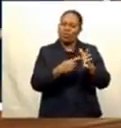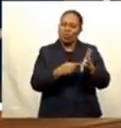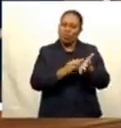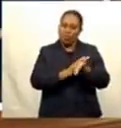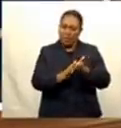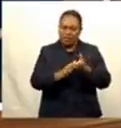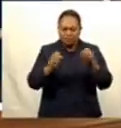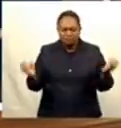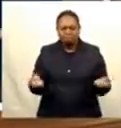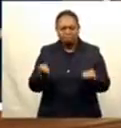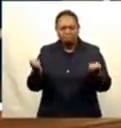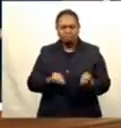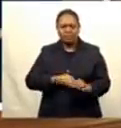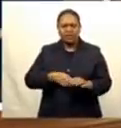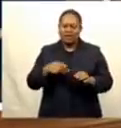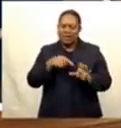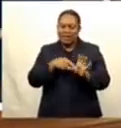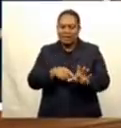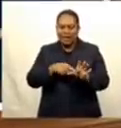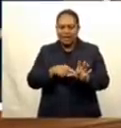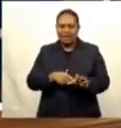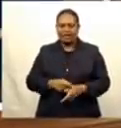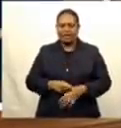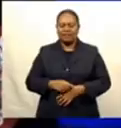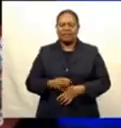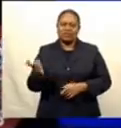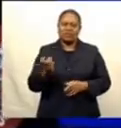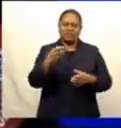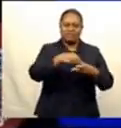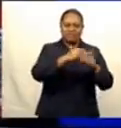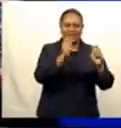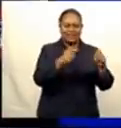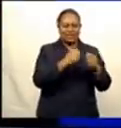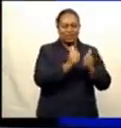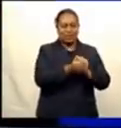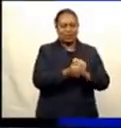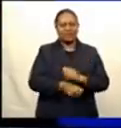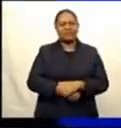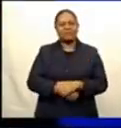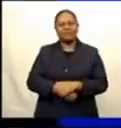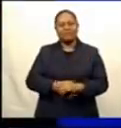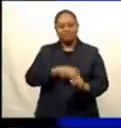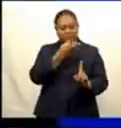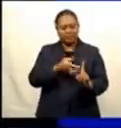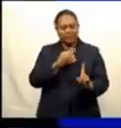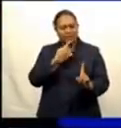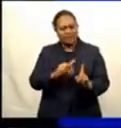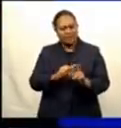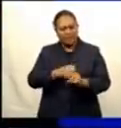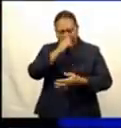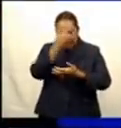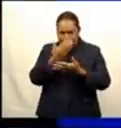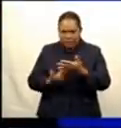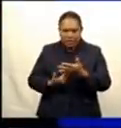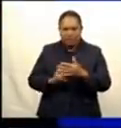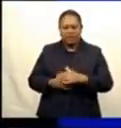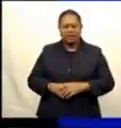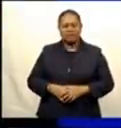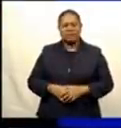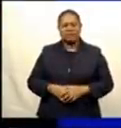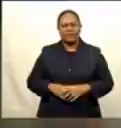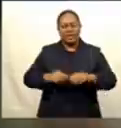young lifters new to the sport. Vinina Rakatonga reports. Apollonia Vaivai is just the experienced lifter needed